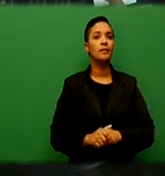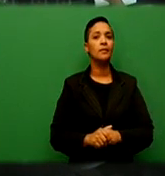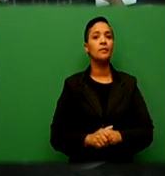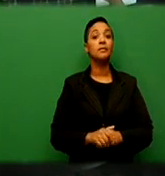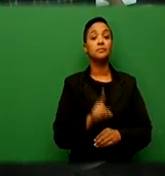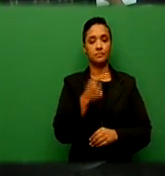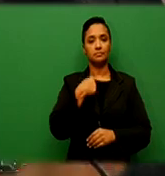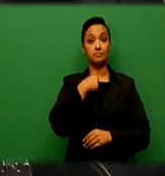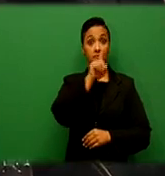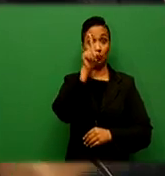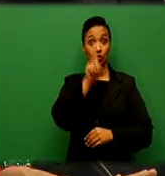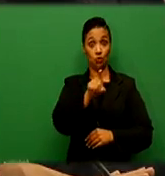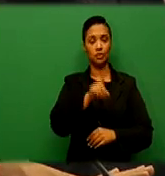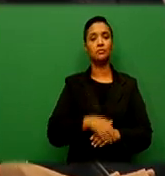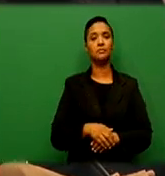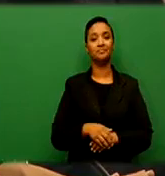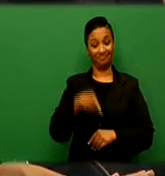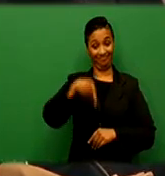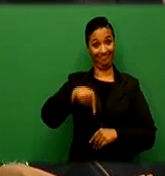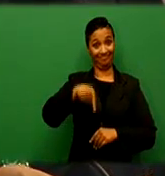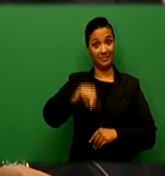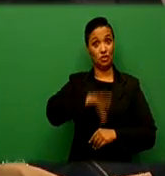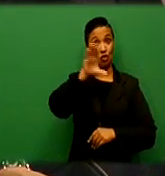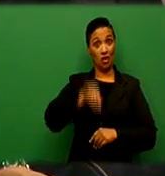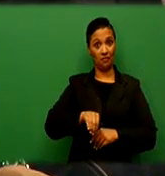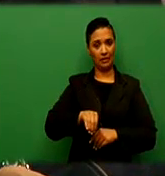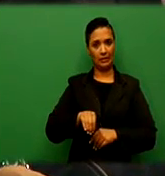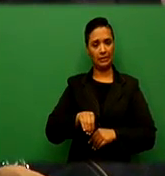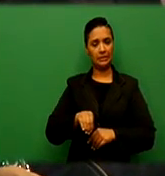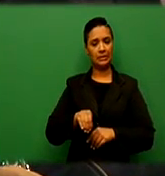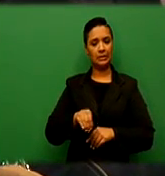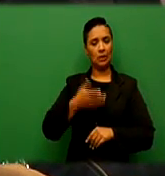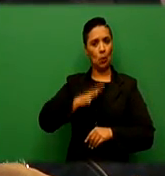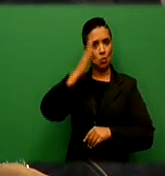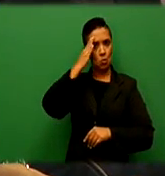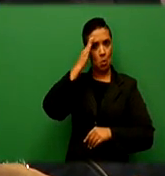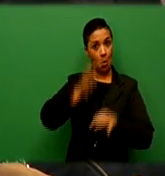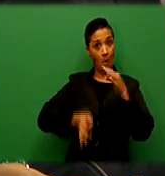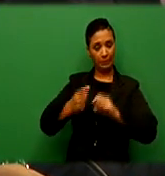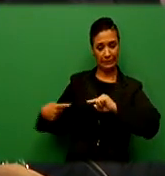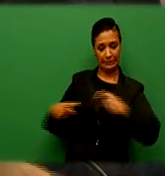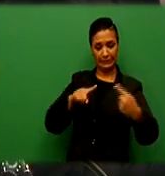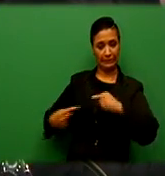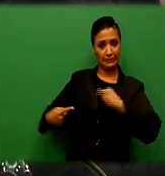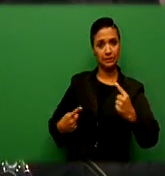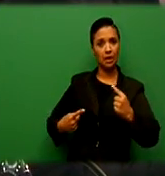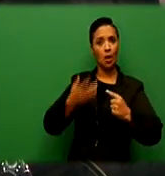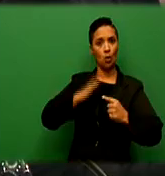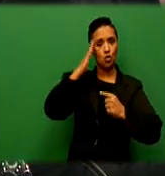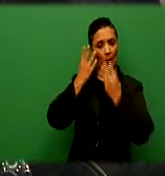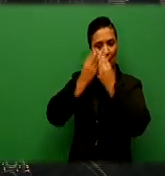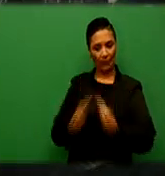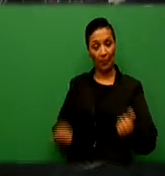How important is it to the stability of these things to resolve domestic political developments quickly and